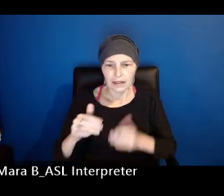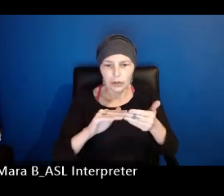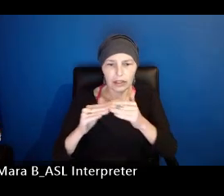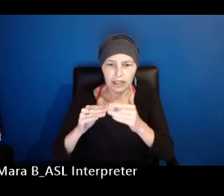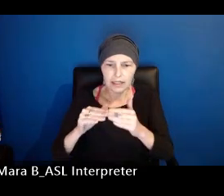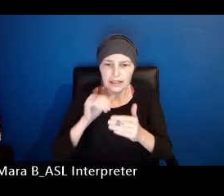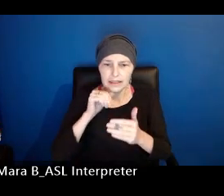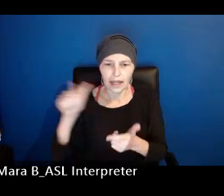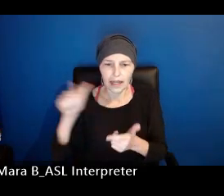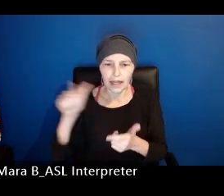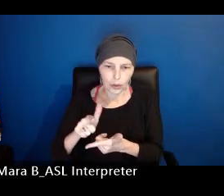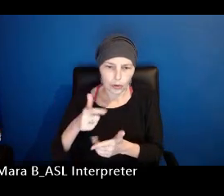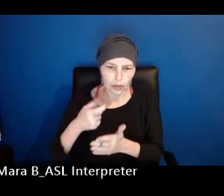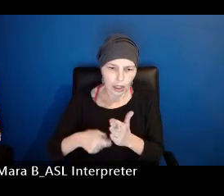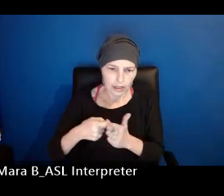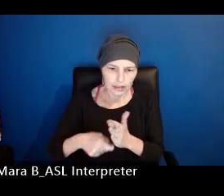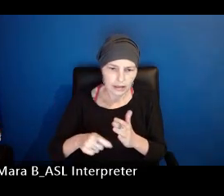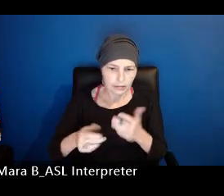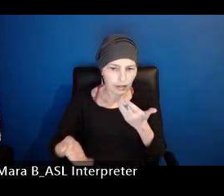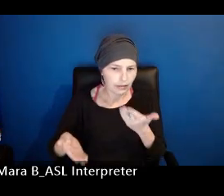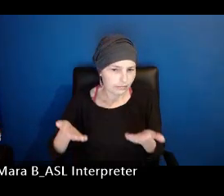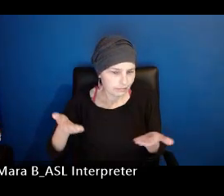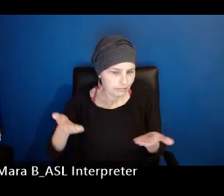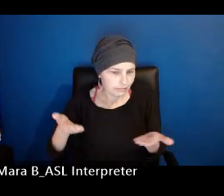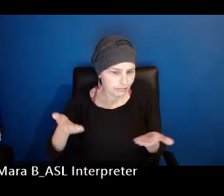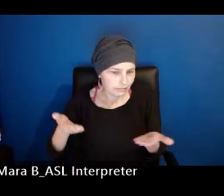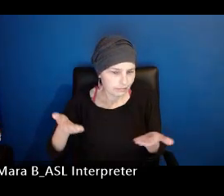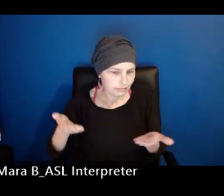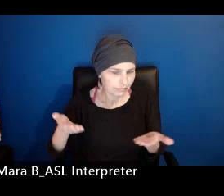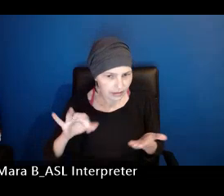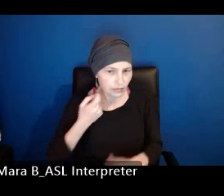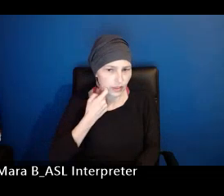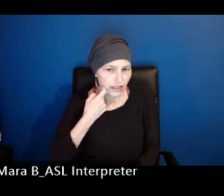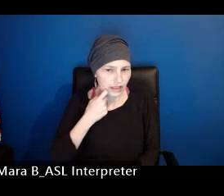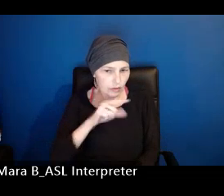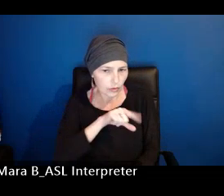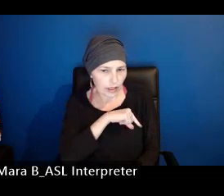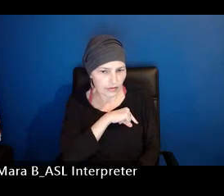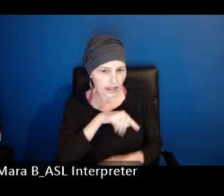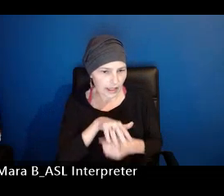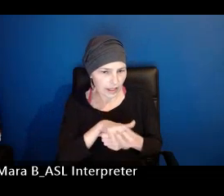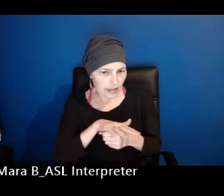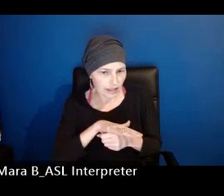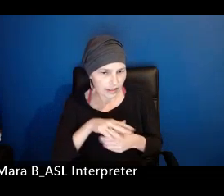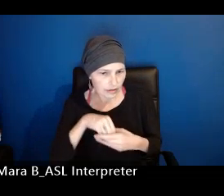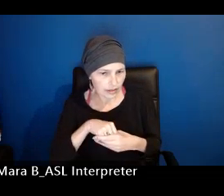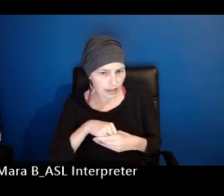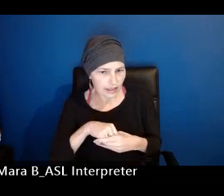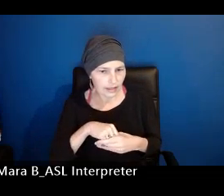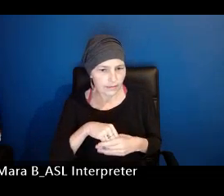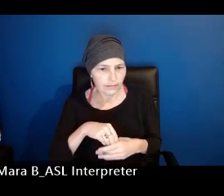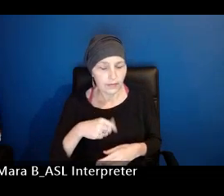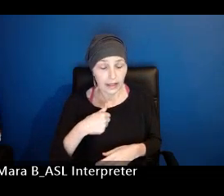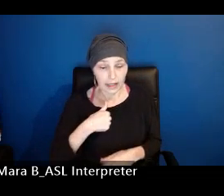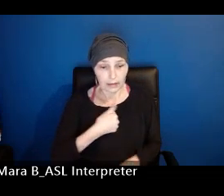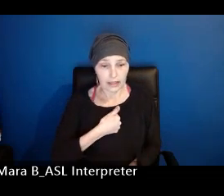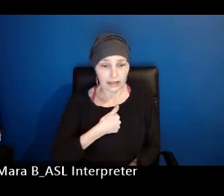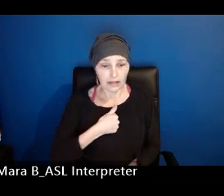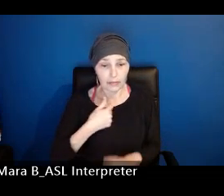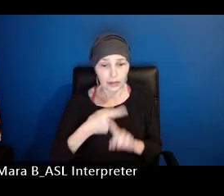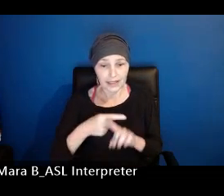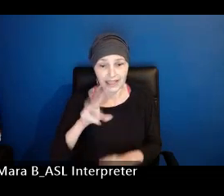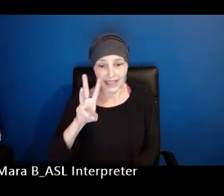into account the recent wildfires. I myself, like 6,000 other residents, are rebuilding our